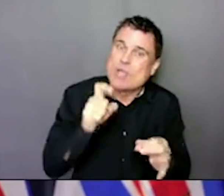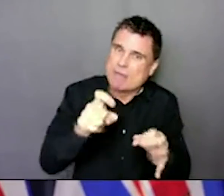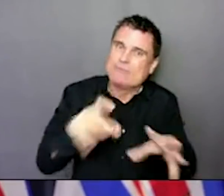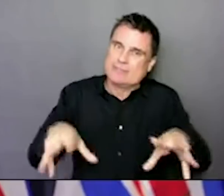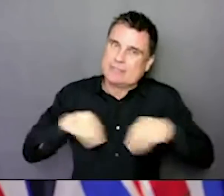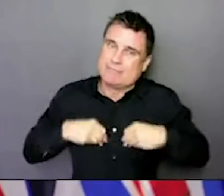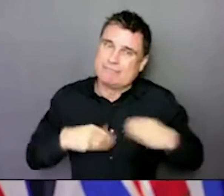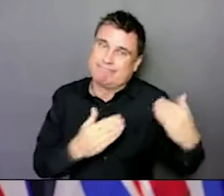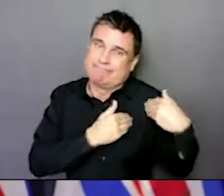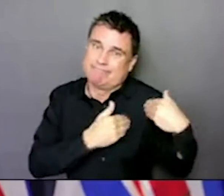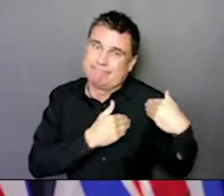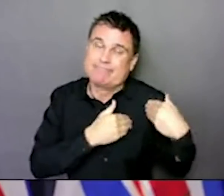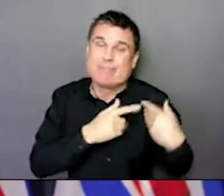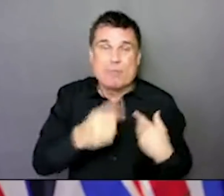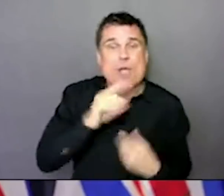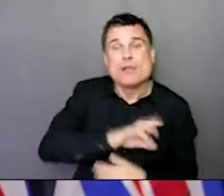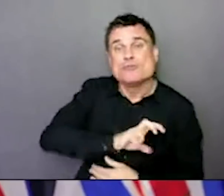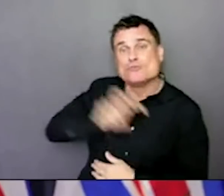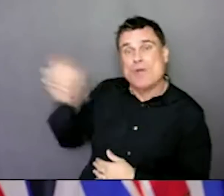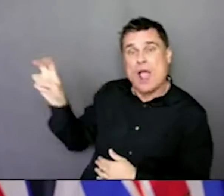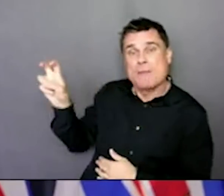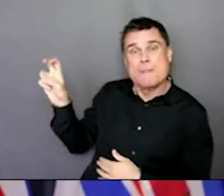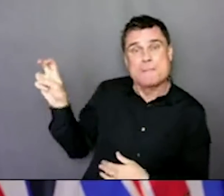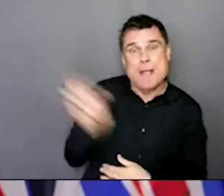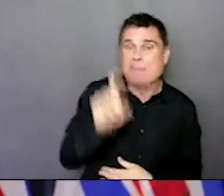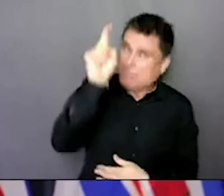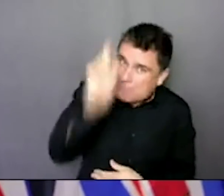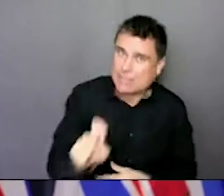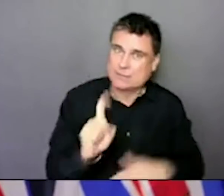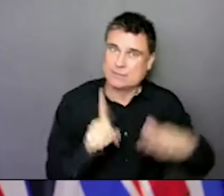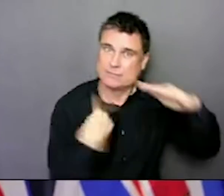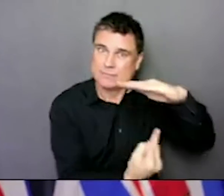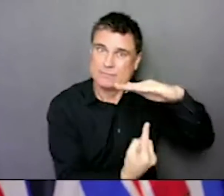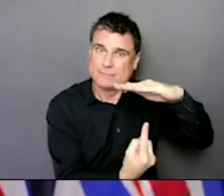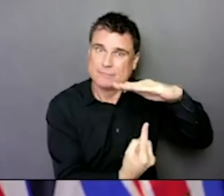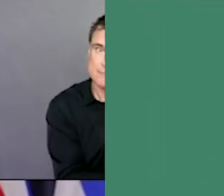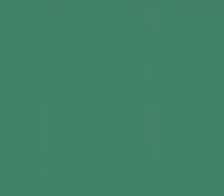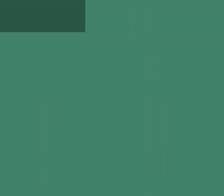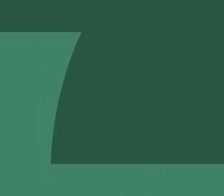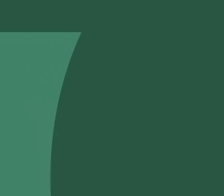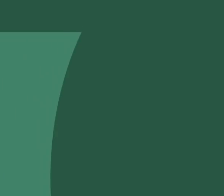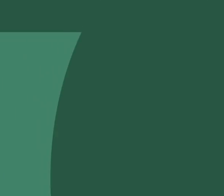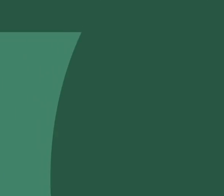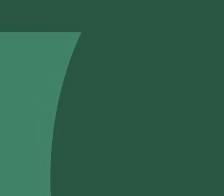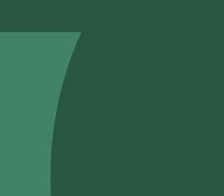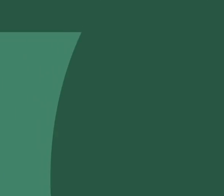British Columbians and Canadians. And I'm confident that it's working as effectively as it can.